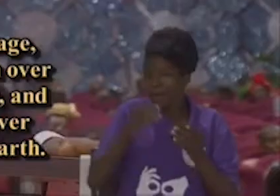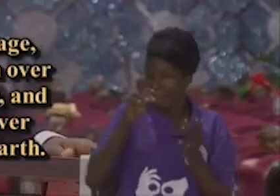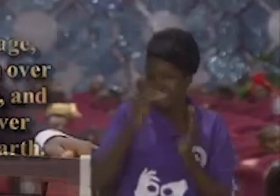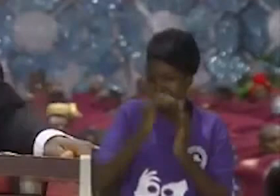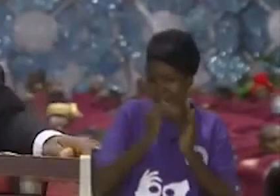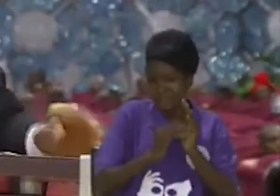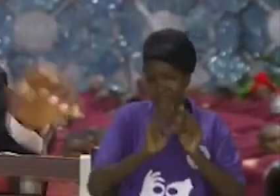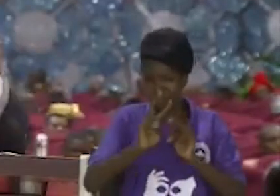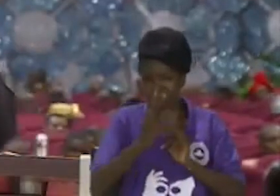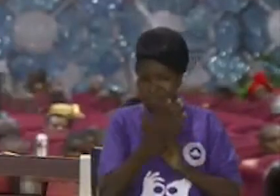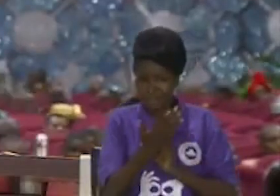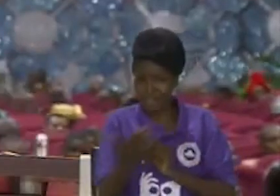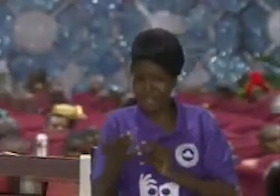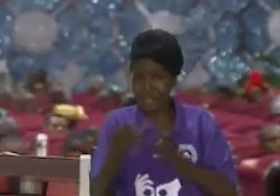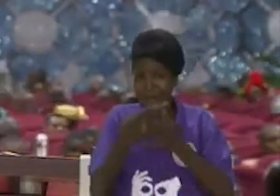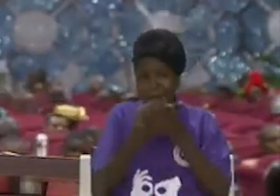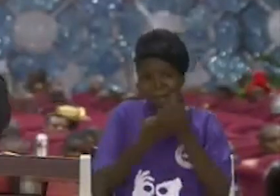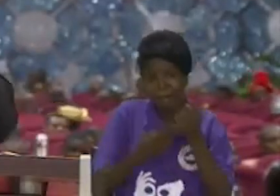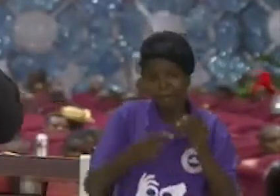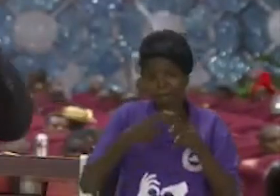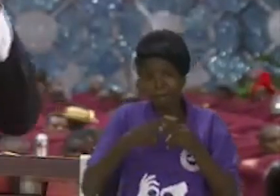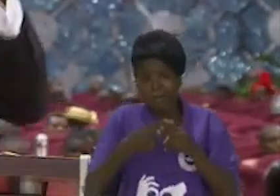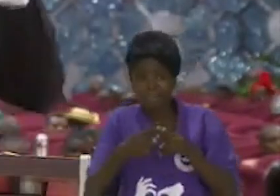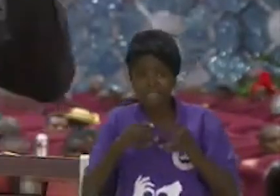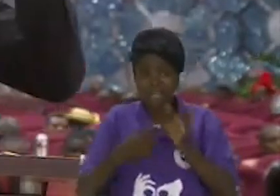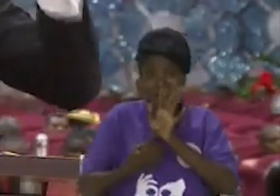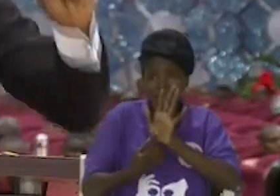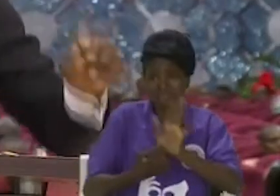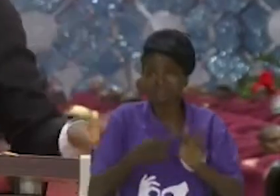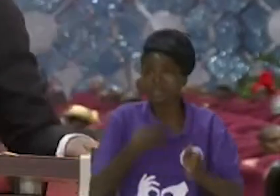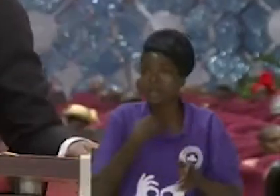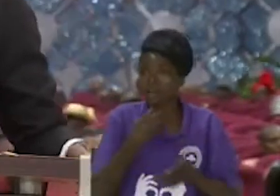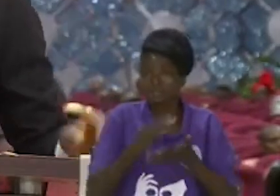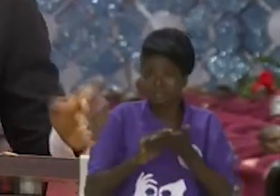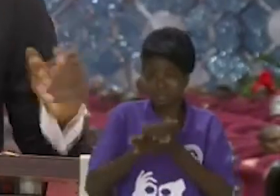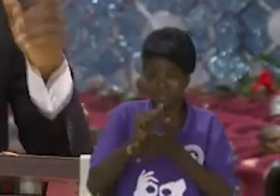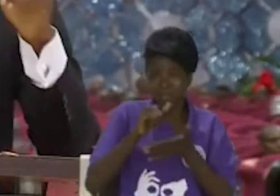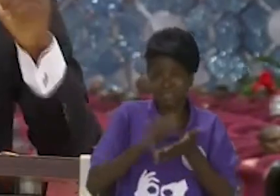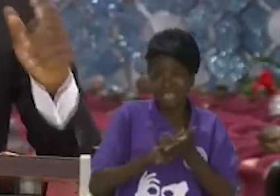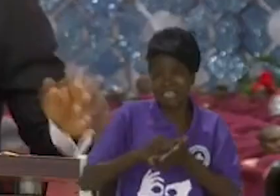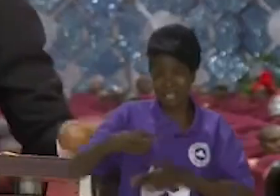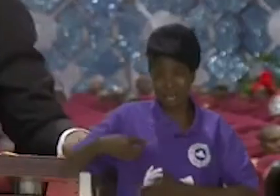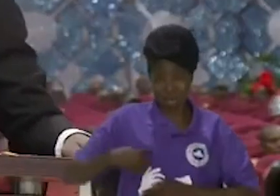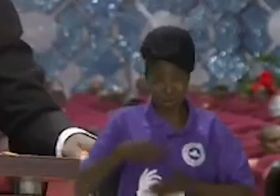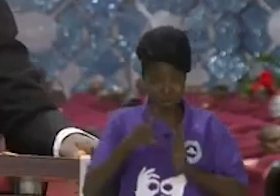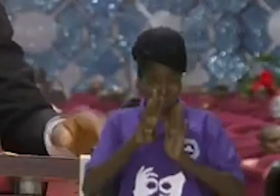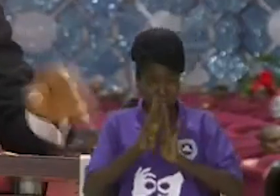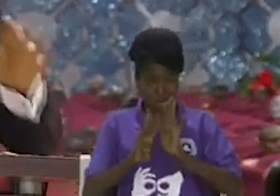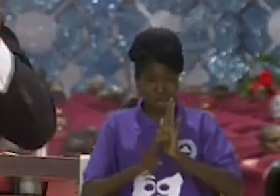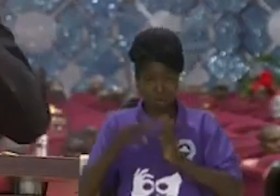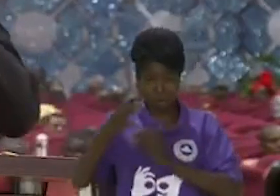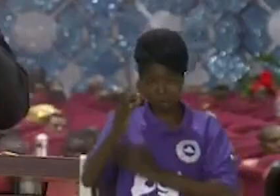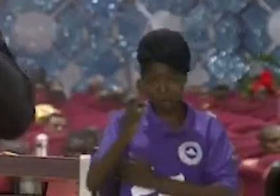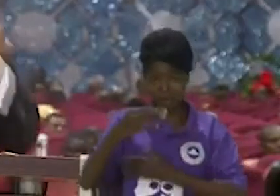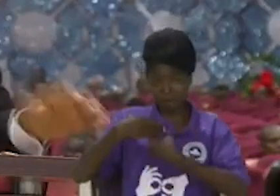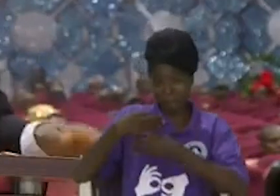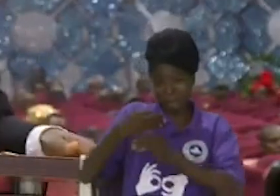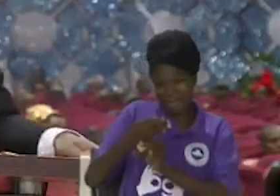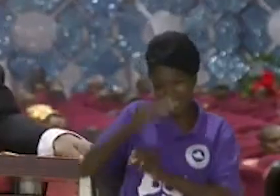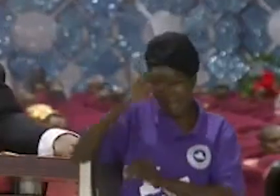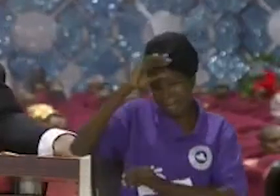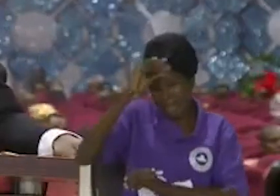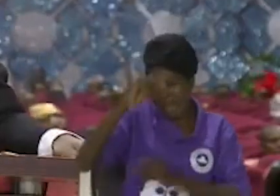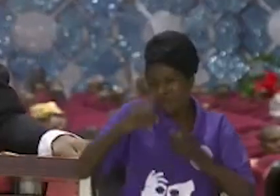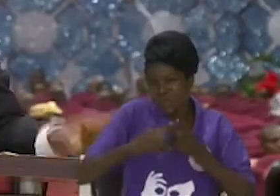us. It both assures us and instructs us that the will of God for making man is for him to